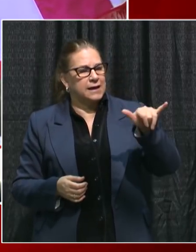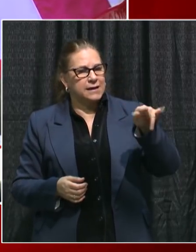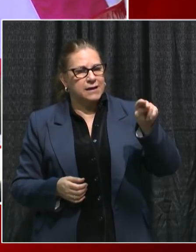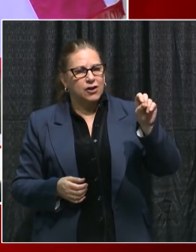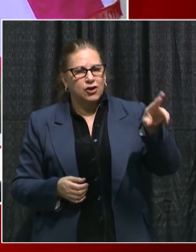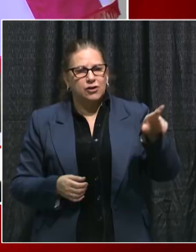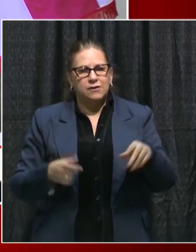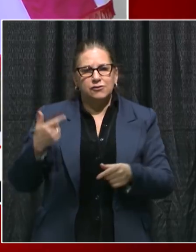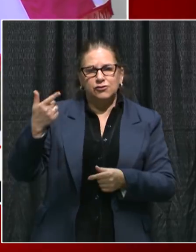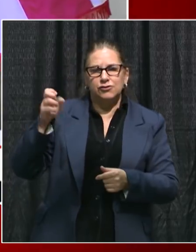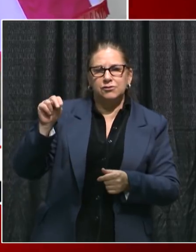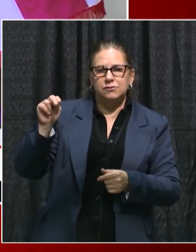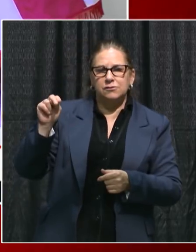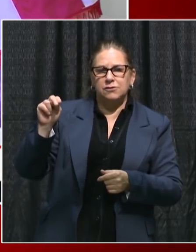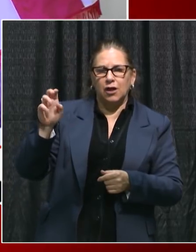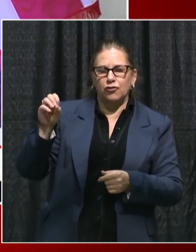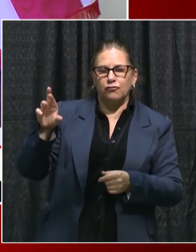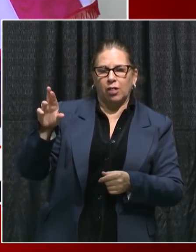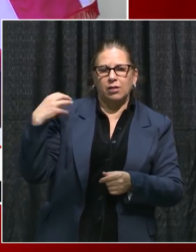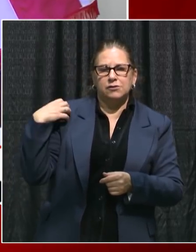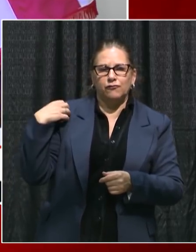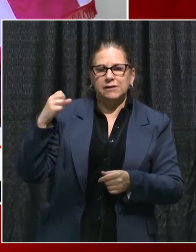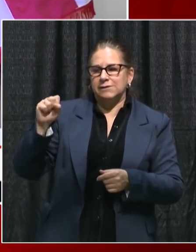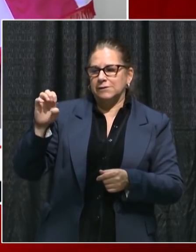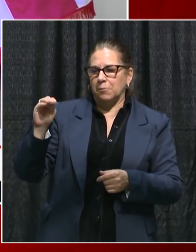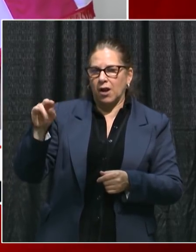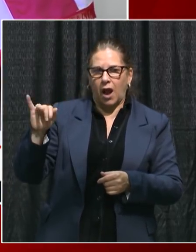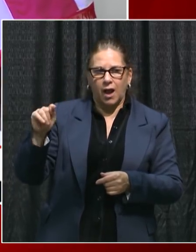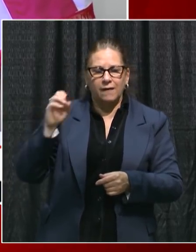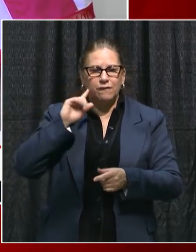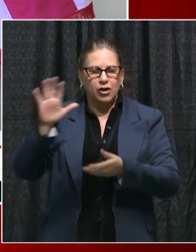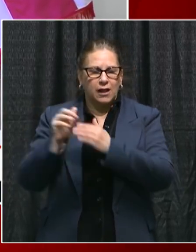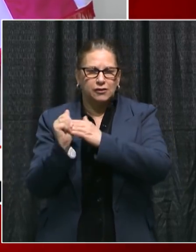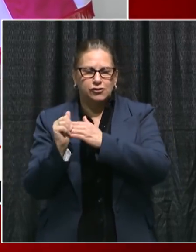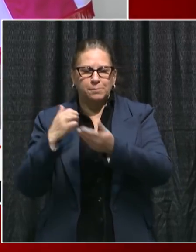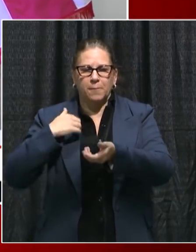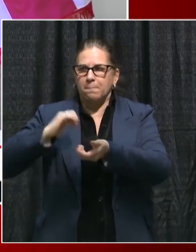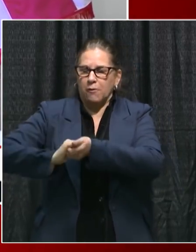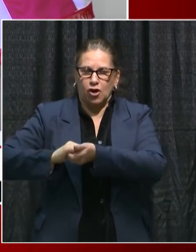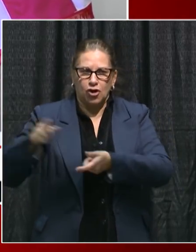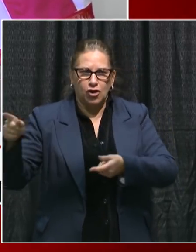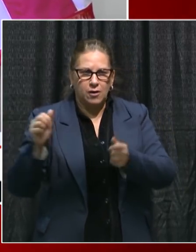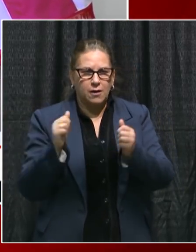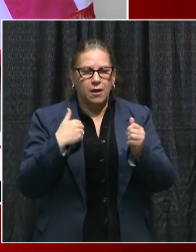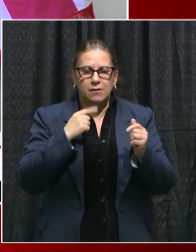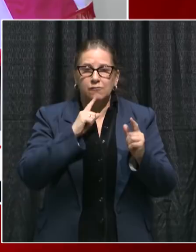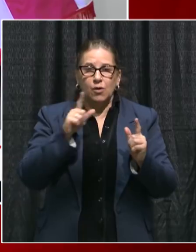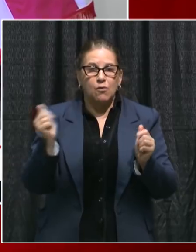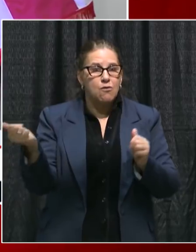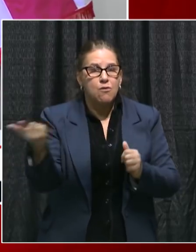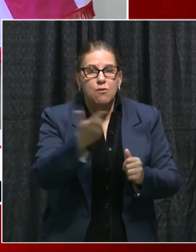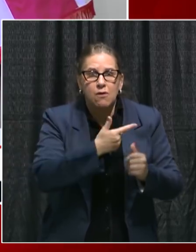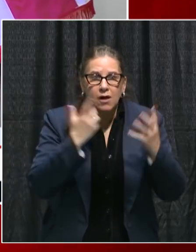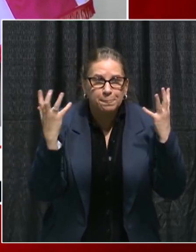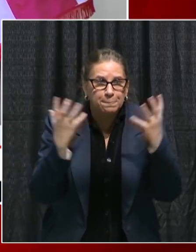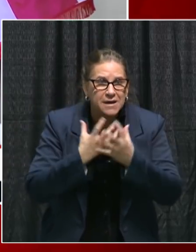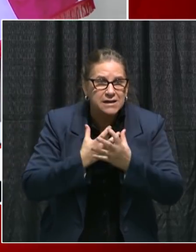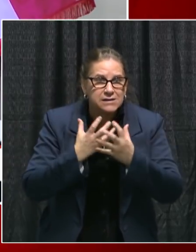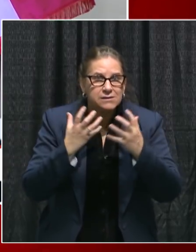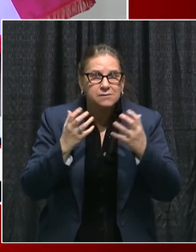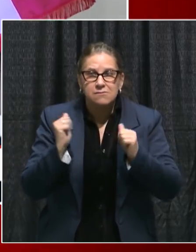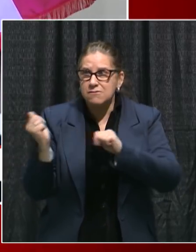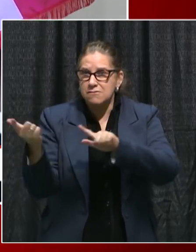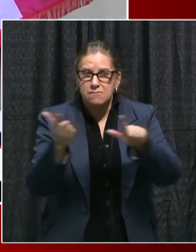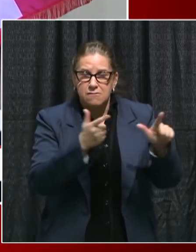and partnership for what has truly been an amazing build-out of this facility. In